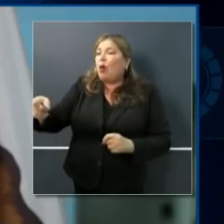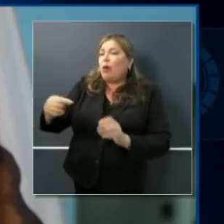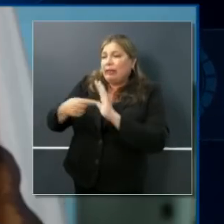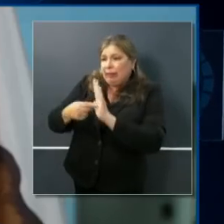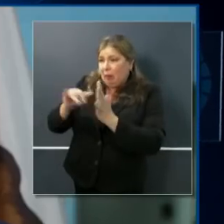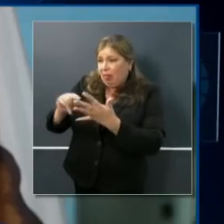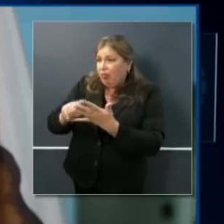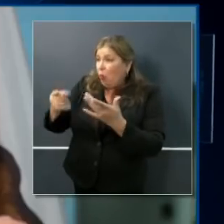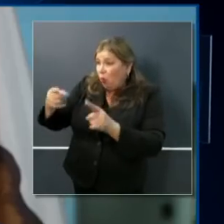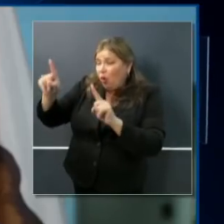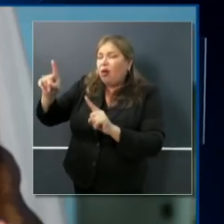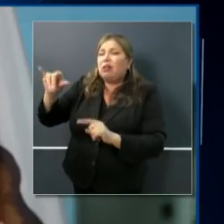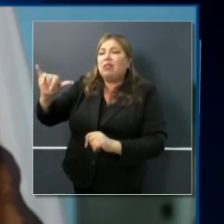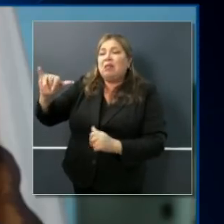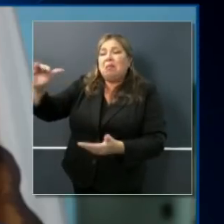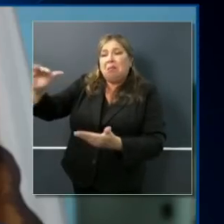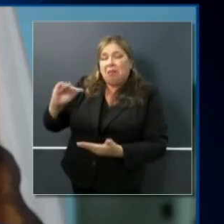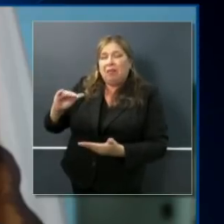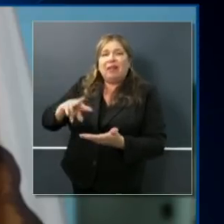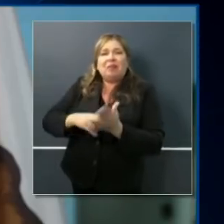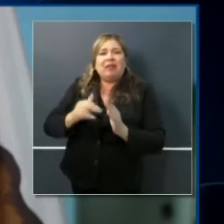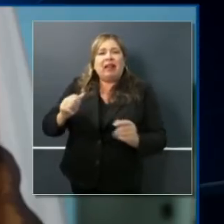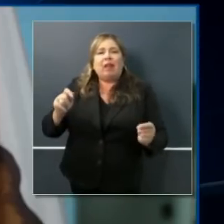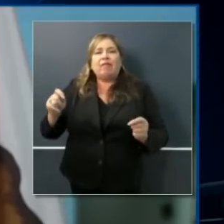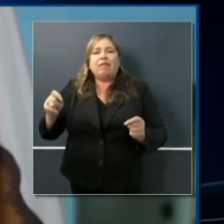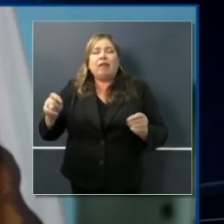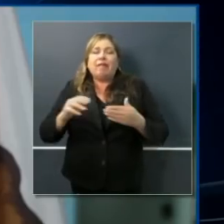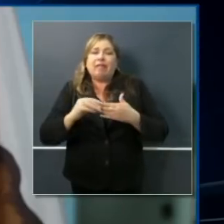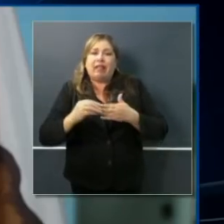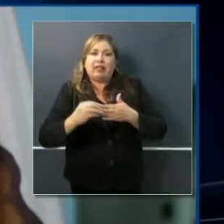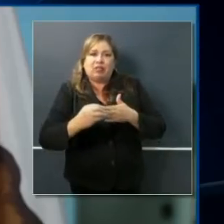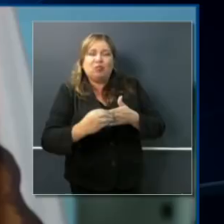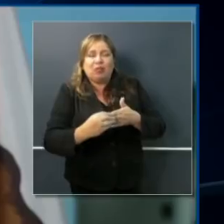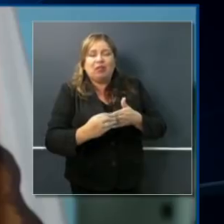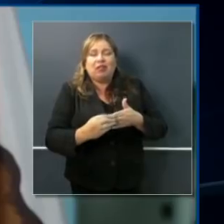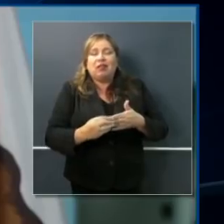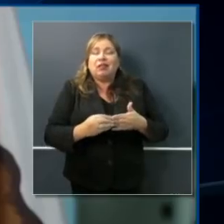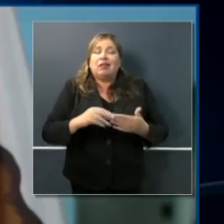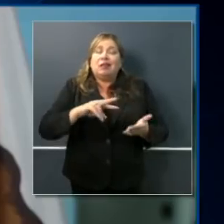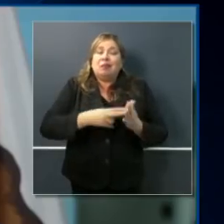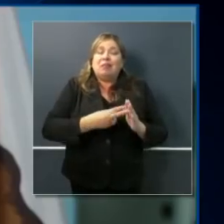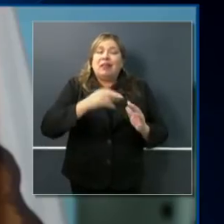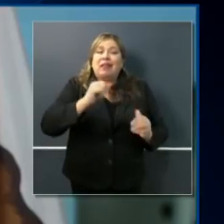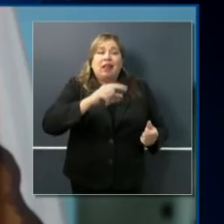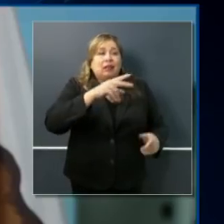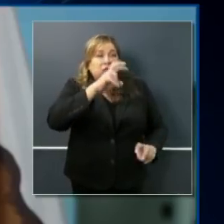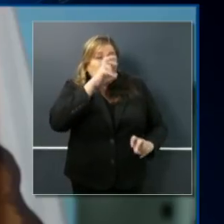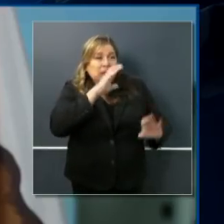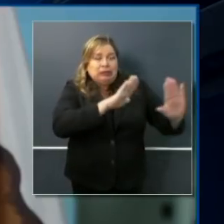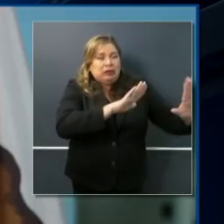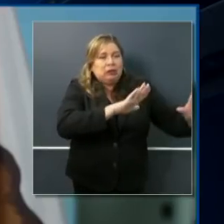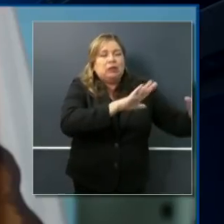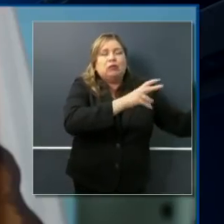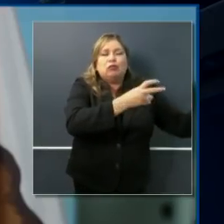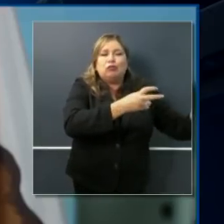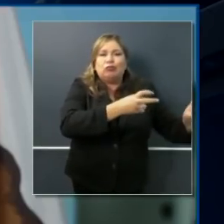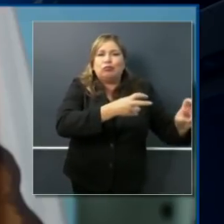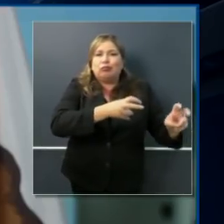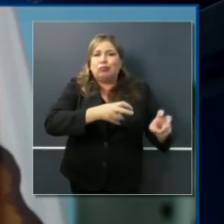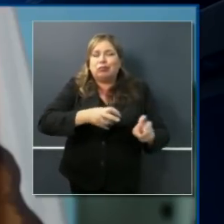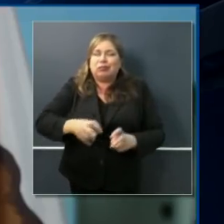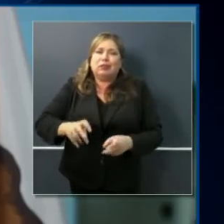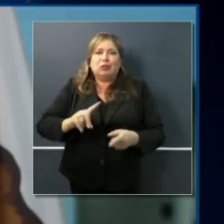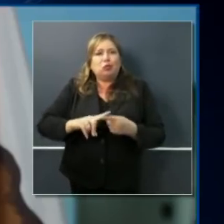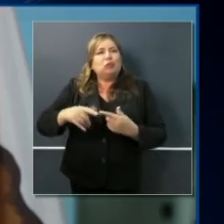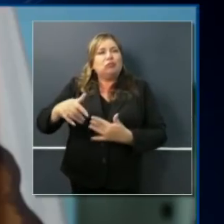then the ability to go back and shut down California, do another shelter-in-place order if a resurgence in the viral outbreak